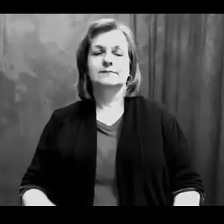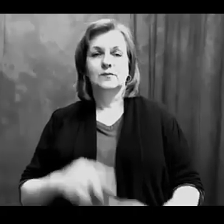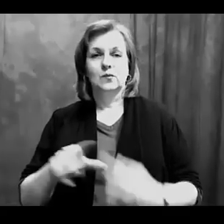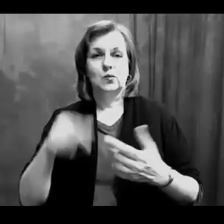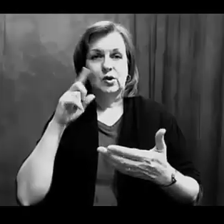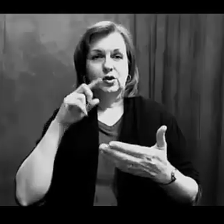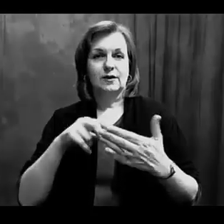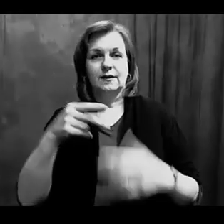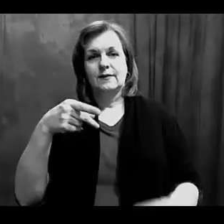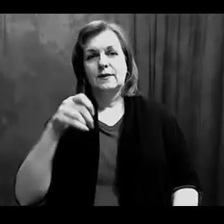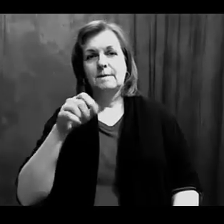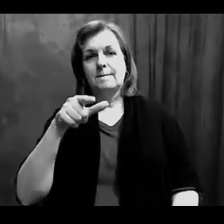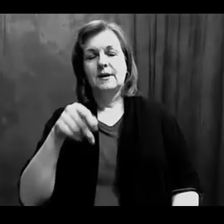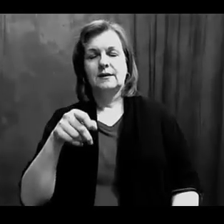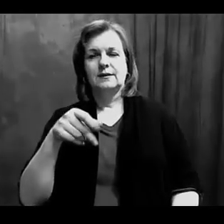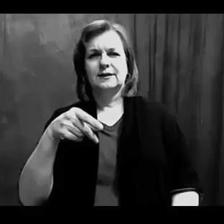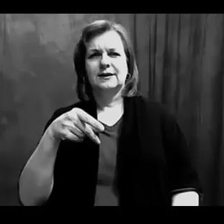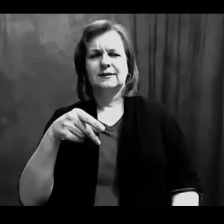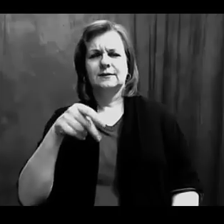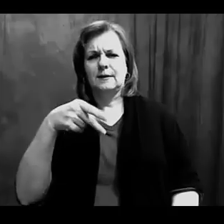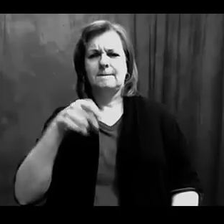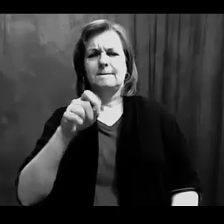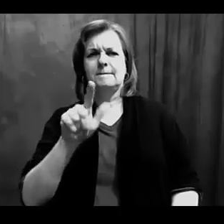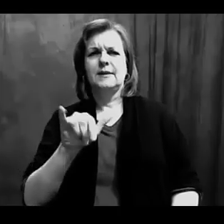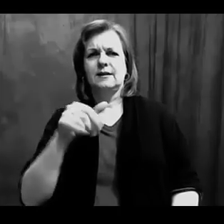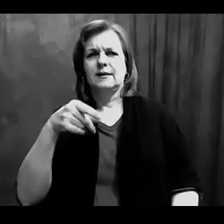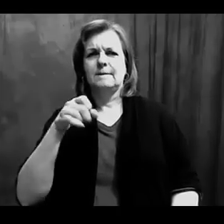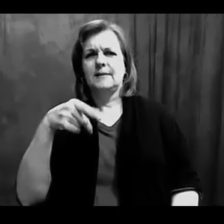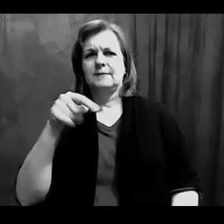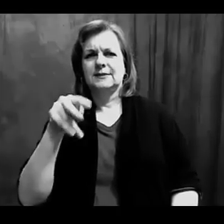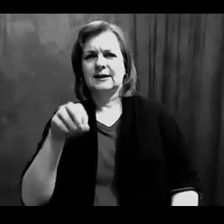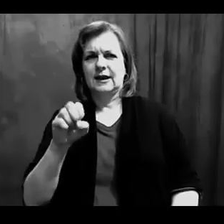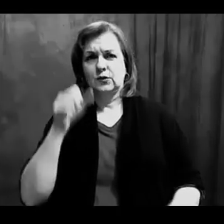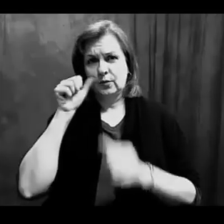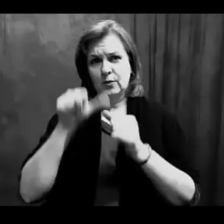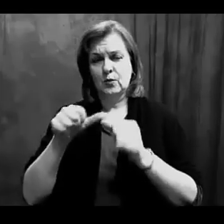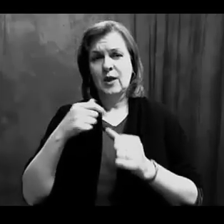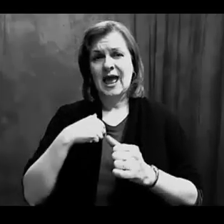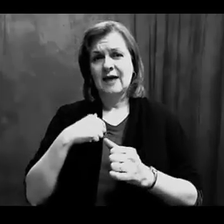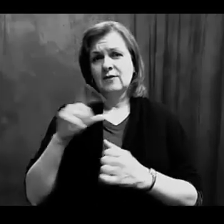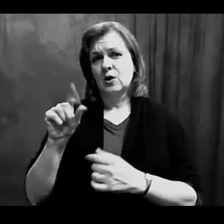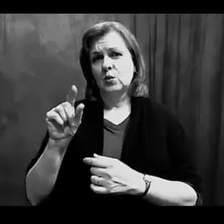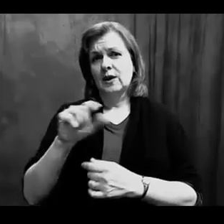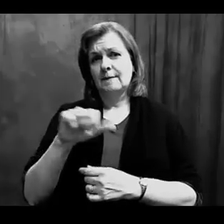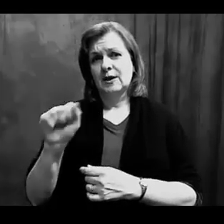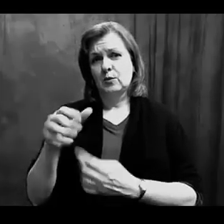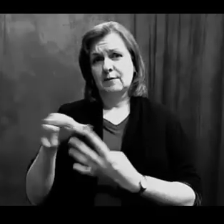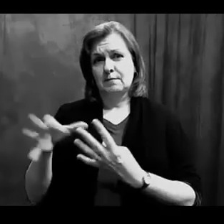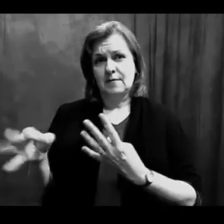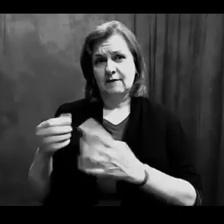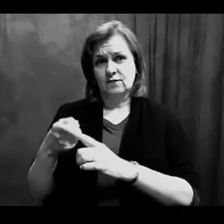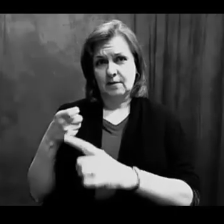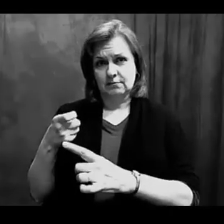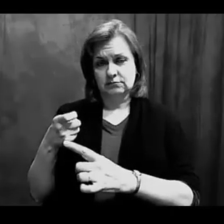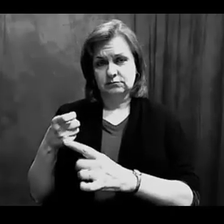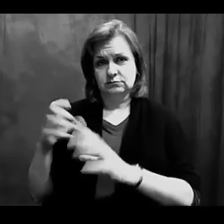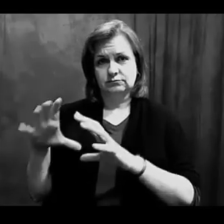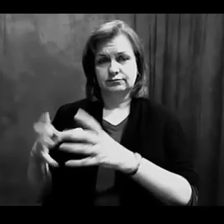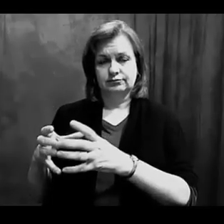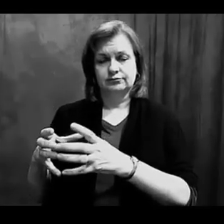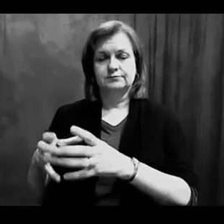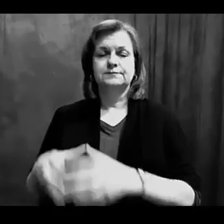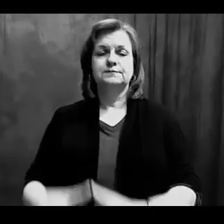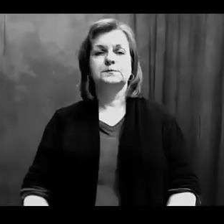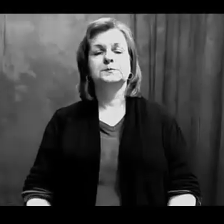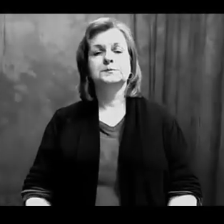So when we look at these polypeptides, I mentioned to you before that we're going to use 20 amino